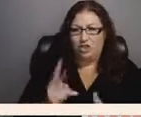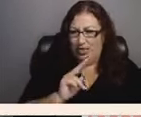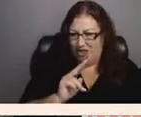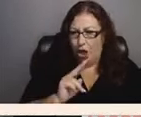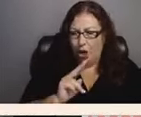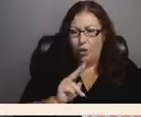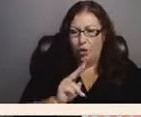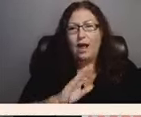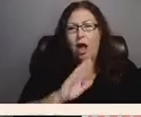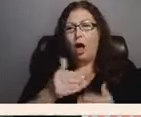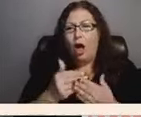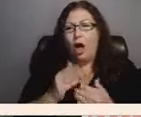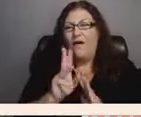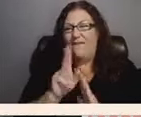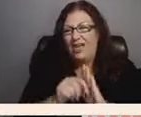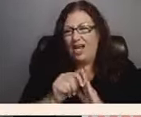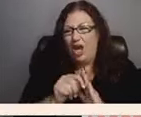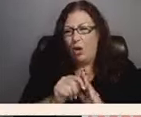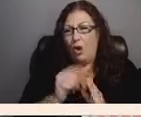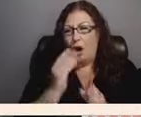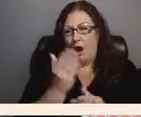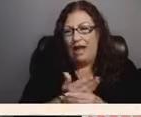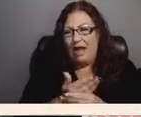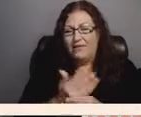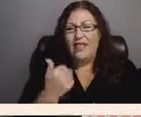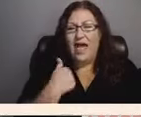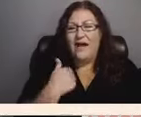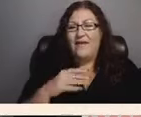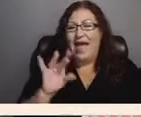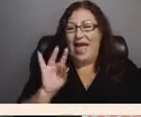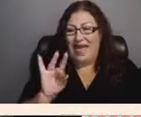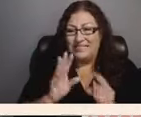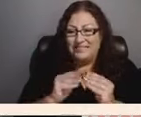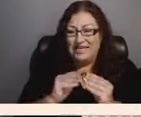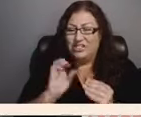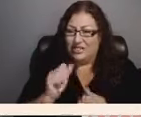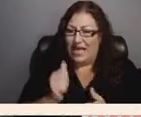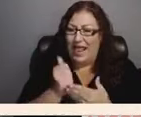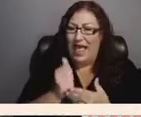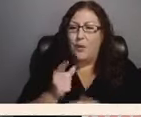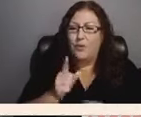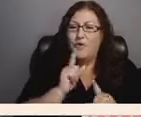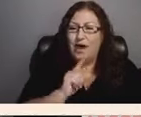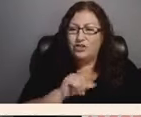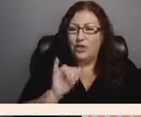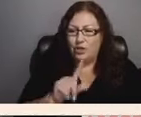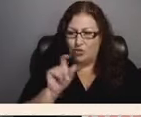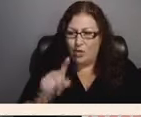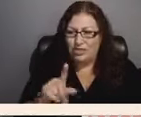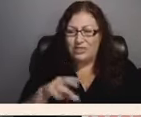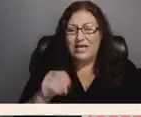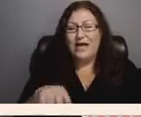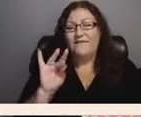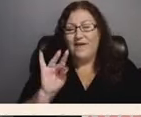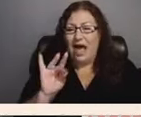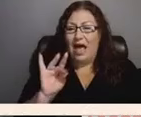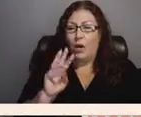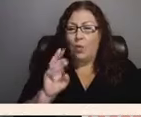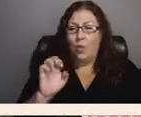video archived. And there's 8 sessions that can help you answer these questions and find wellness